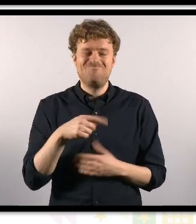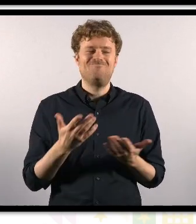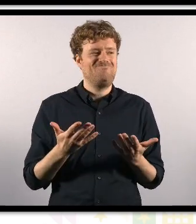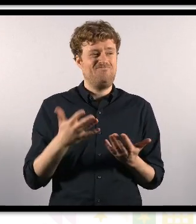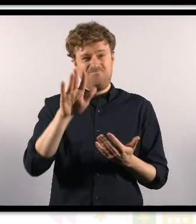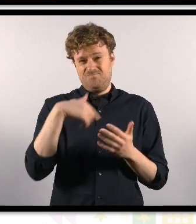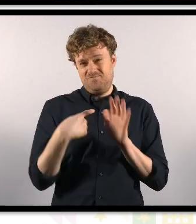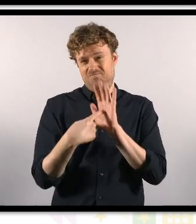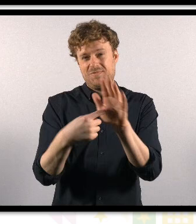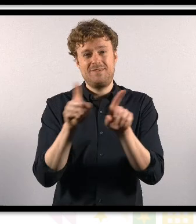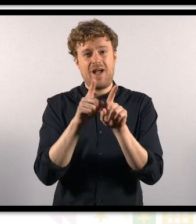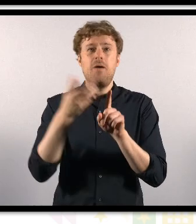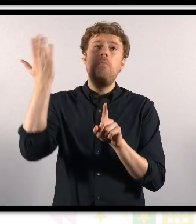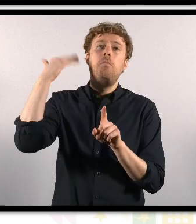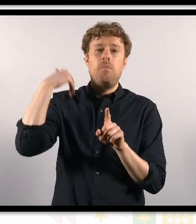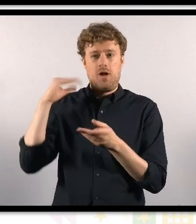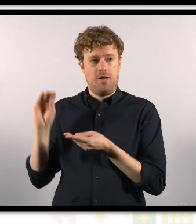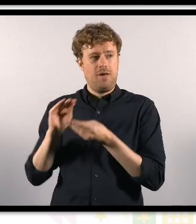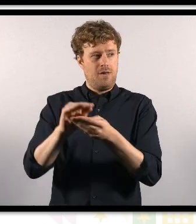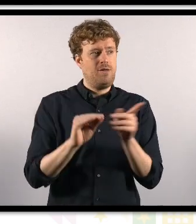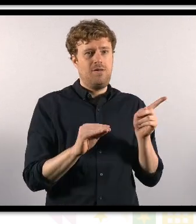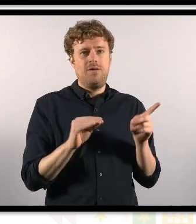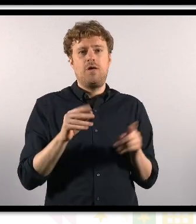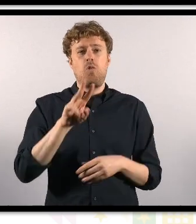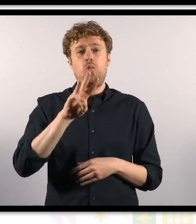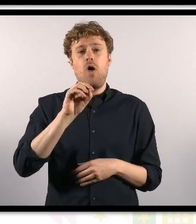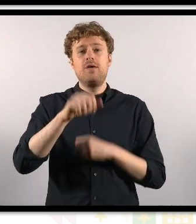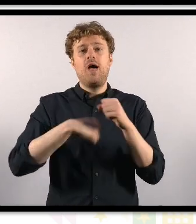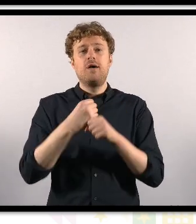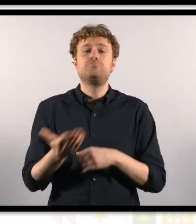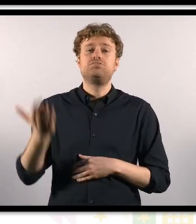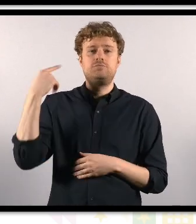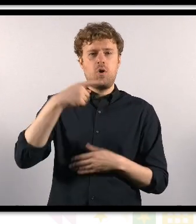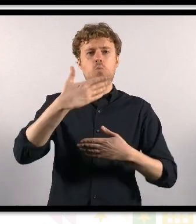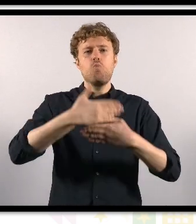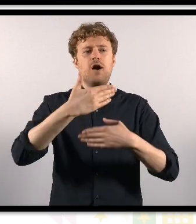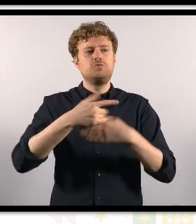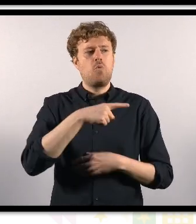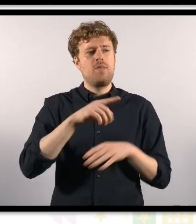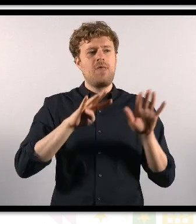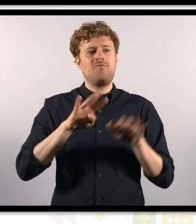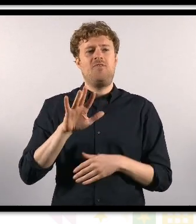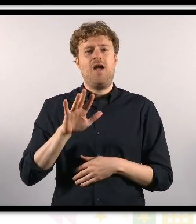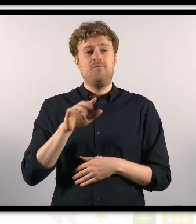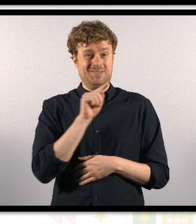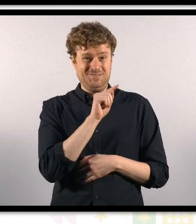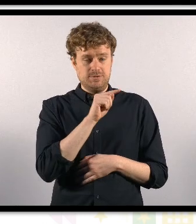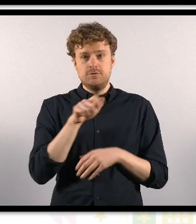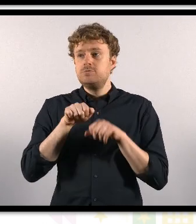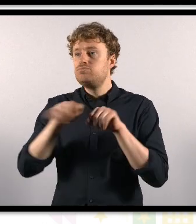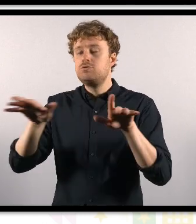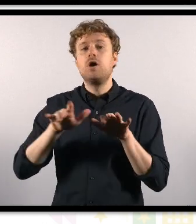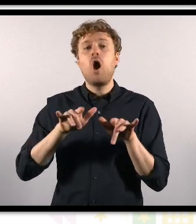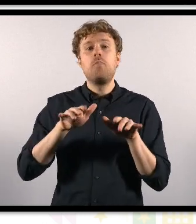point-and-click usability and everything working out of the box over a command line and a handcrafted config.sys